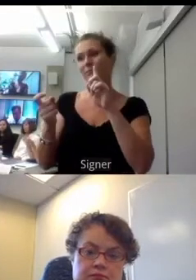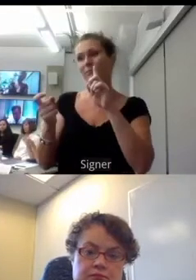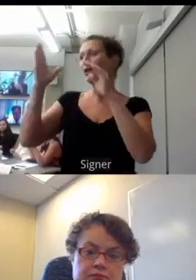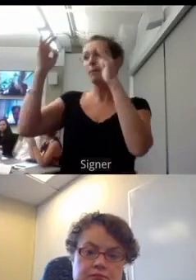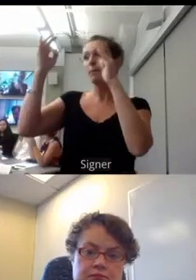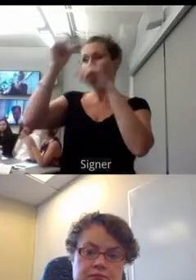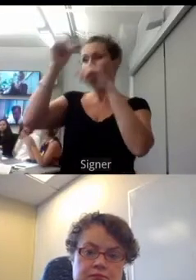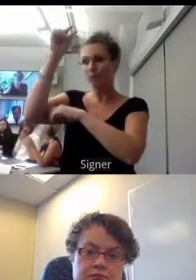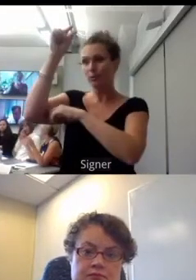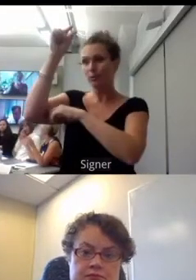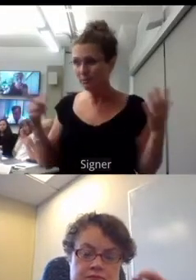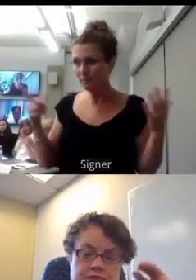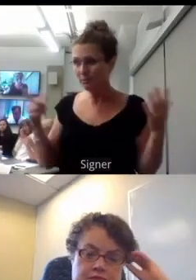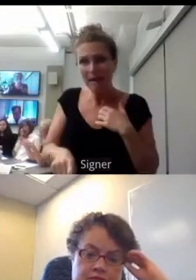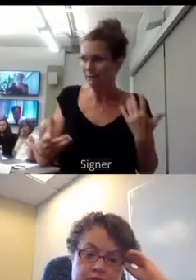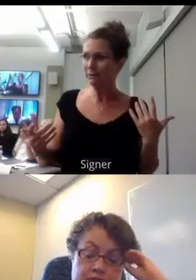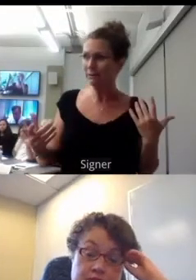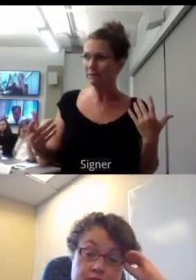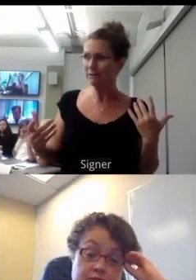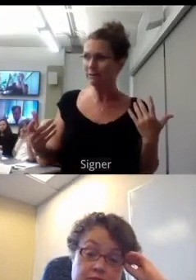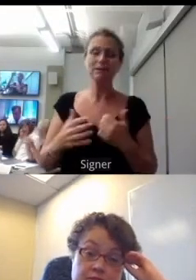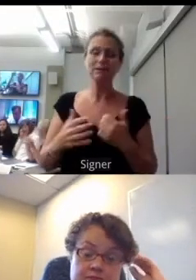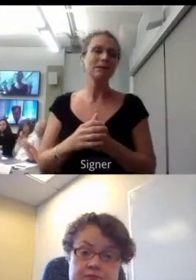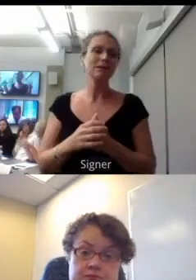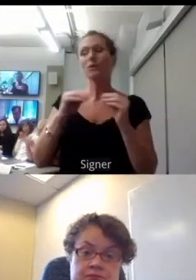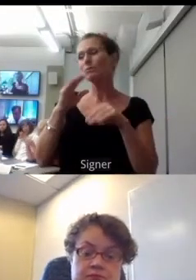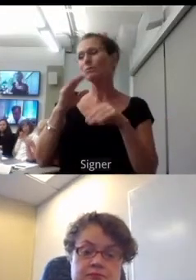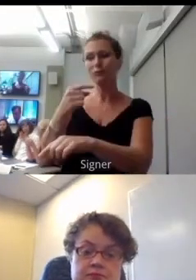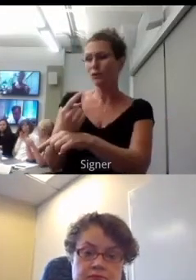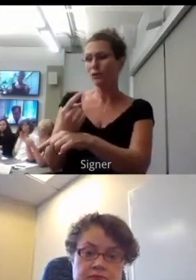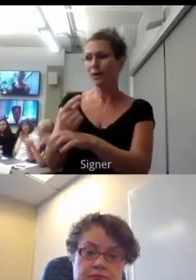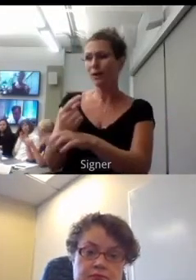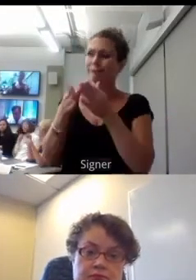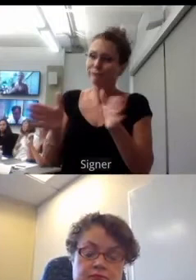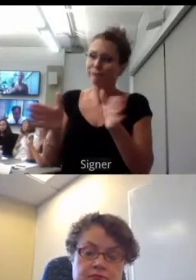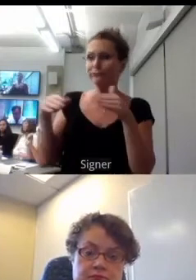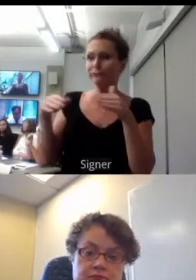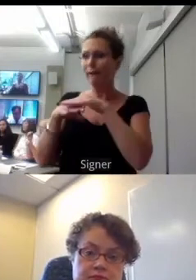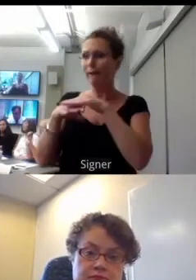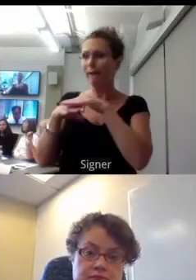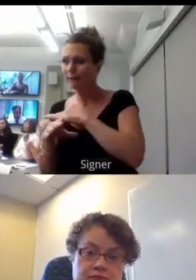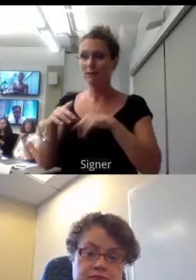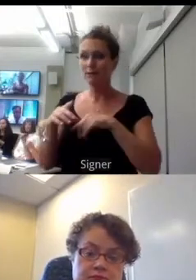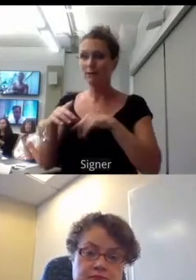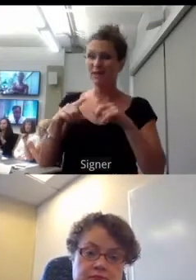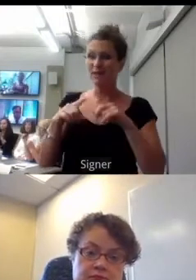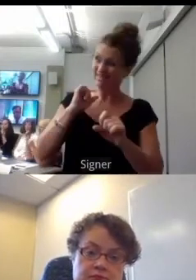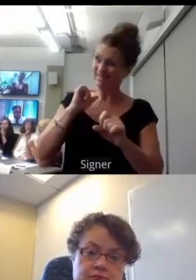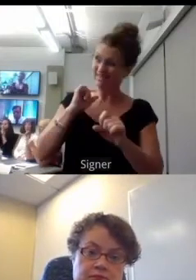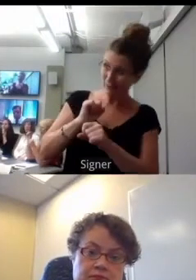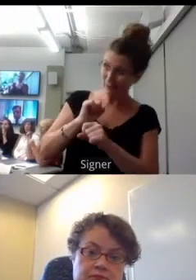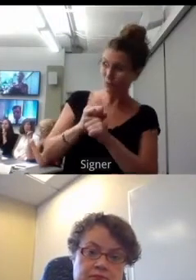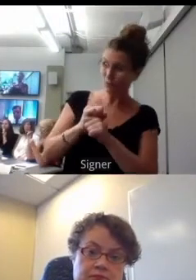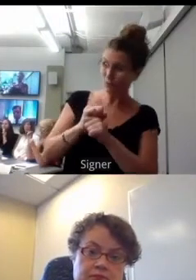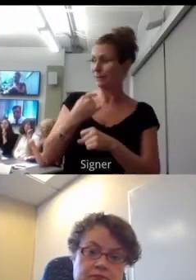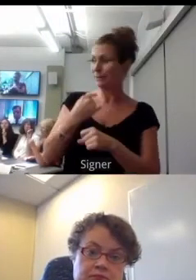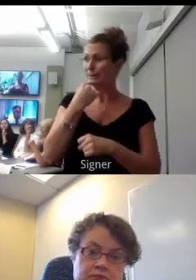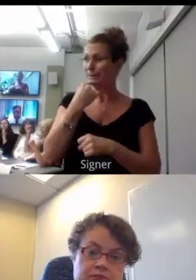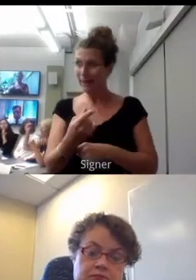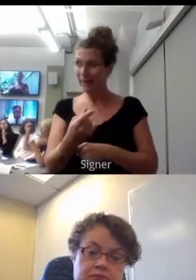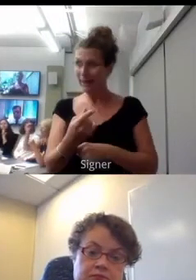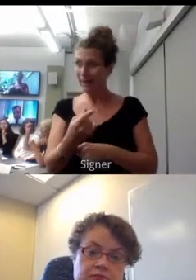goes beyond that. It goes in terms of actually talking to, and I would say the Secretary of Cabinet or,